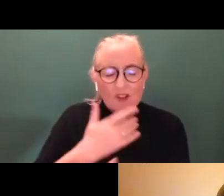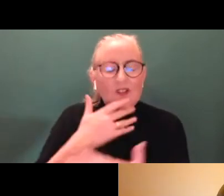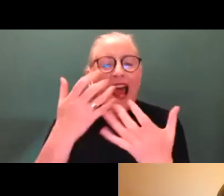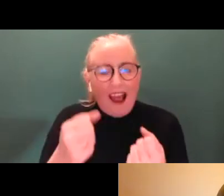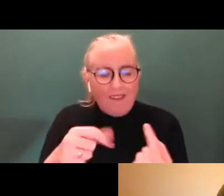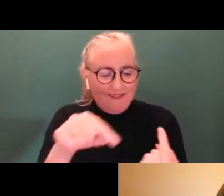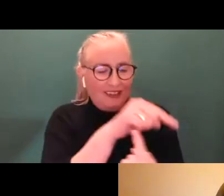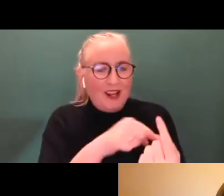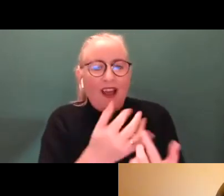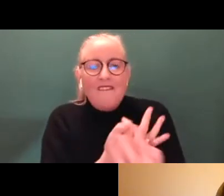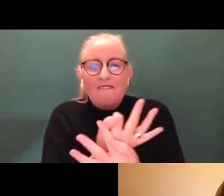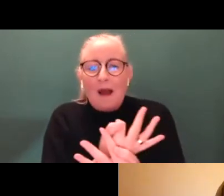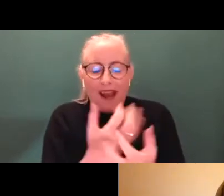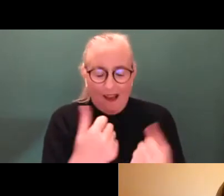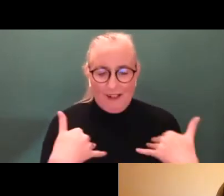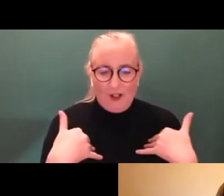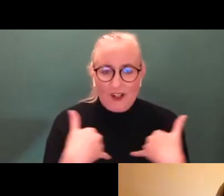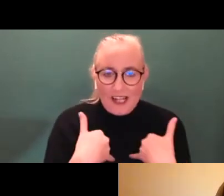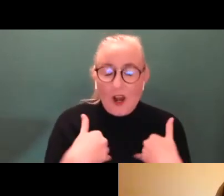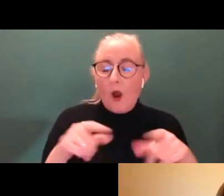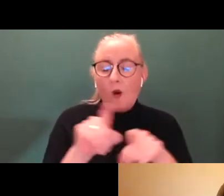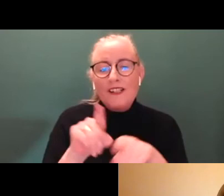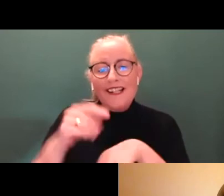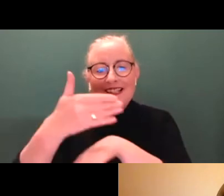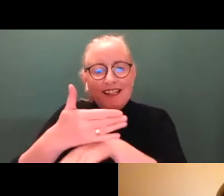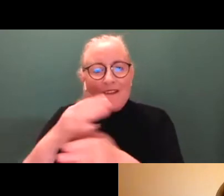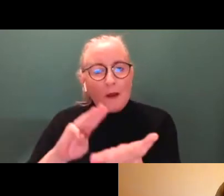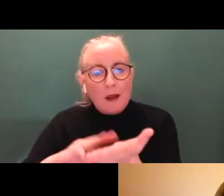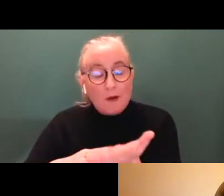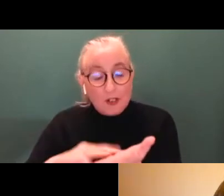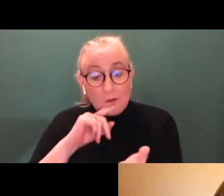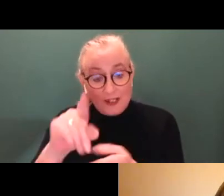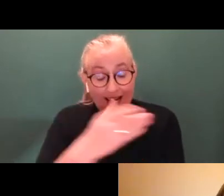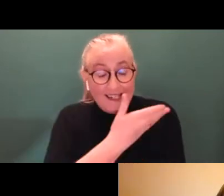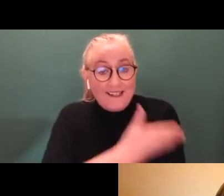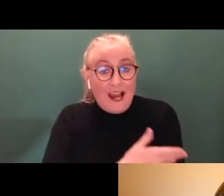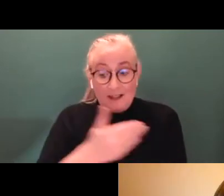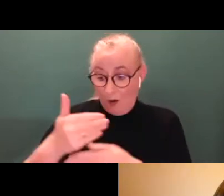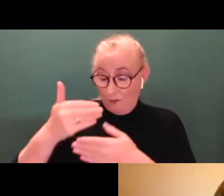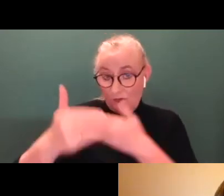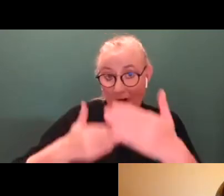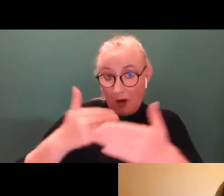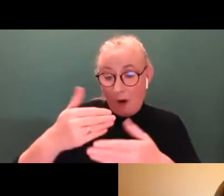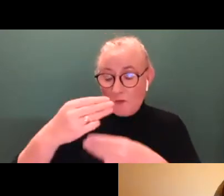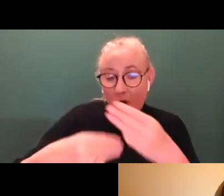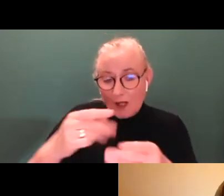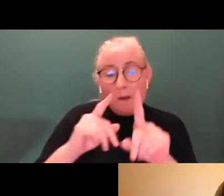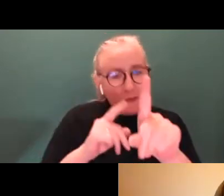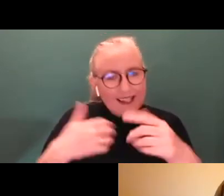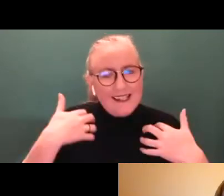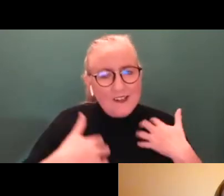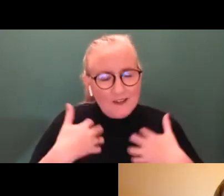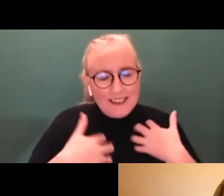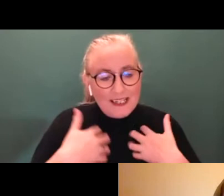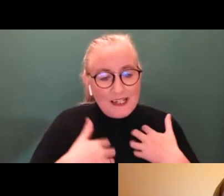on the part of family members and also staff members. So staff members at the beginning of the process, it's very interesting to